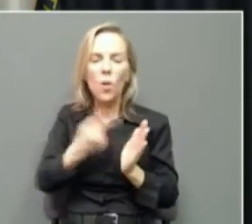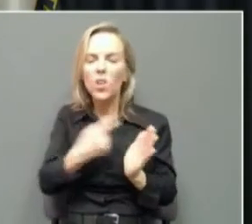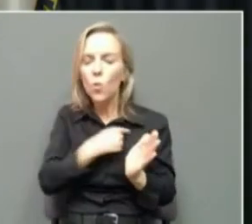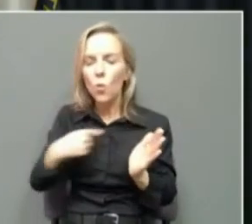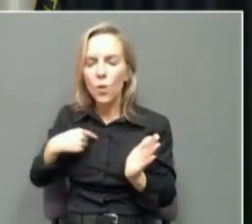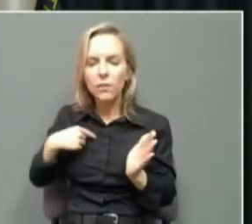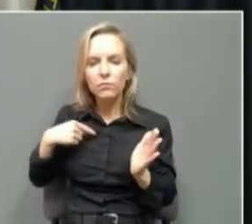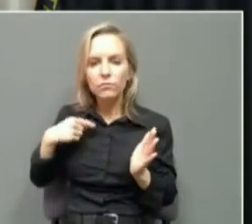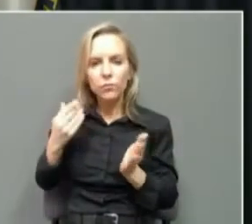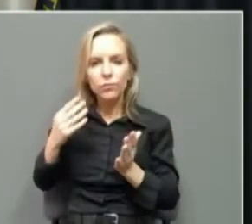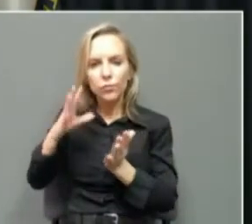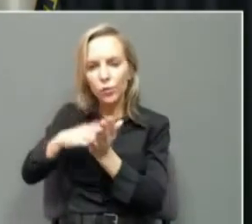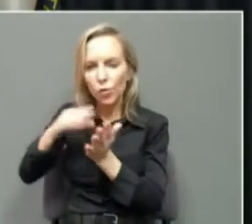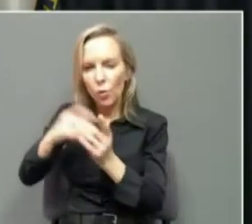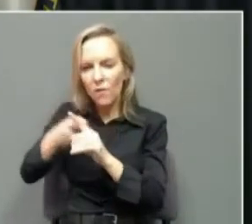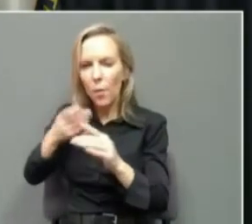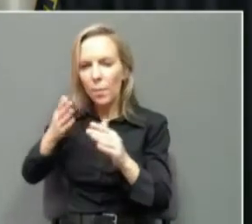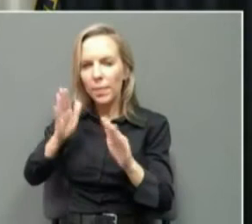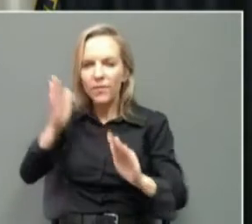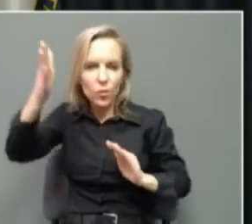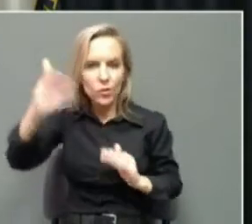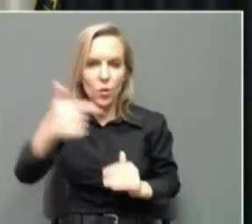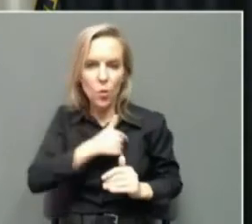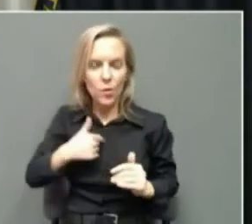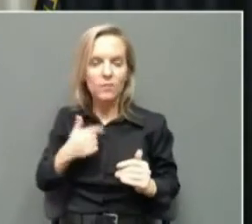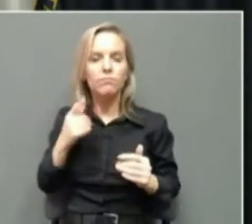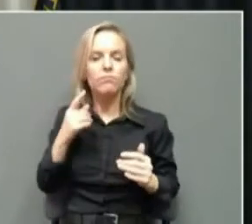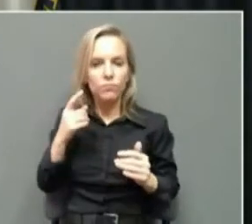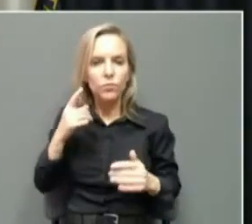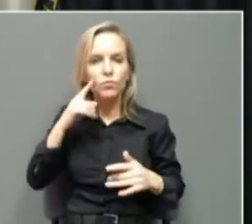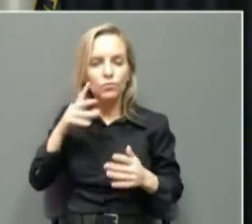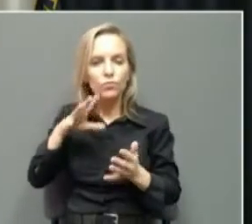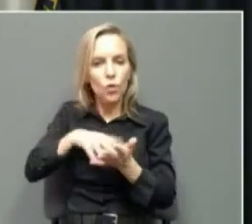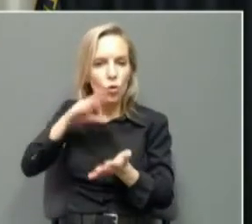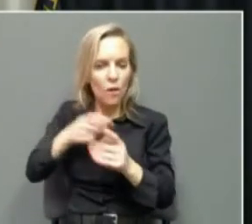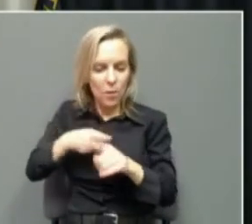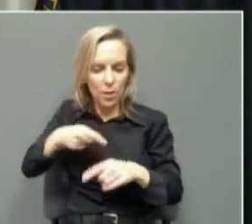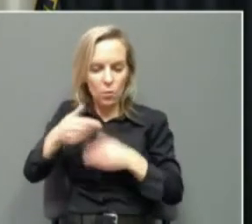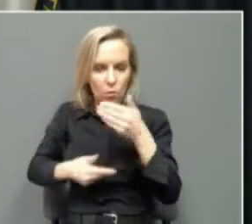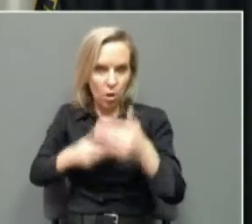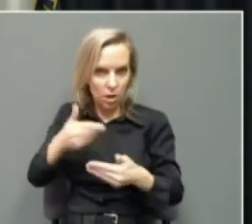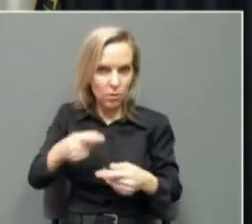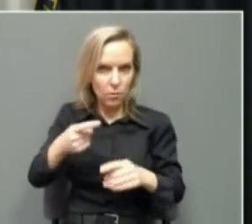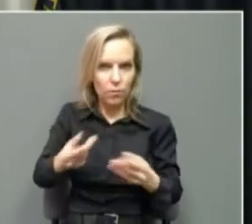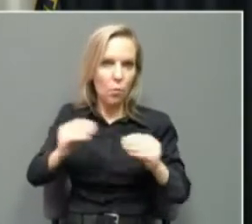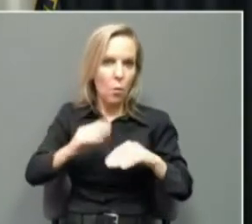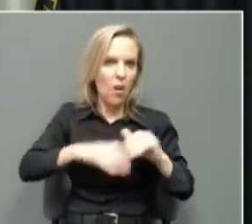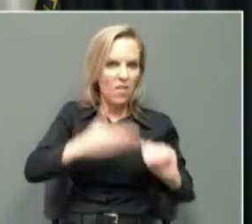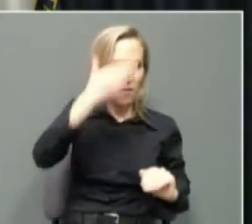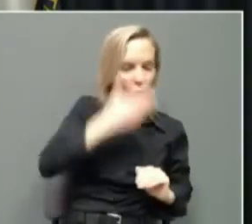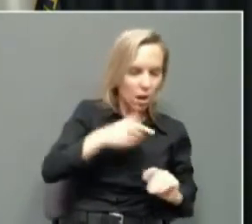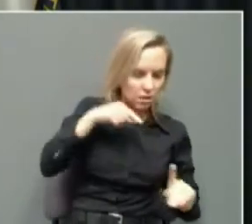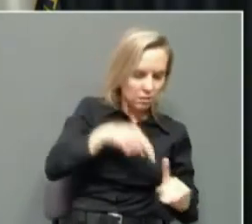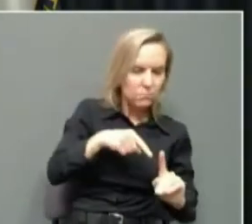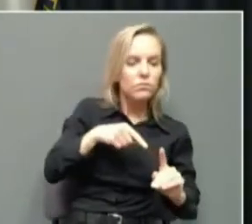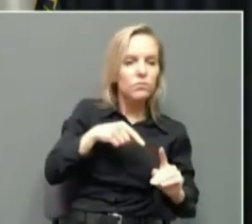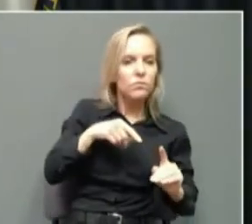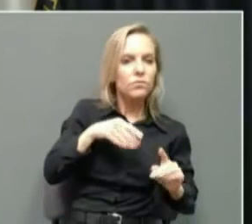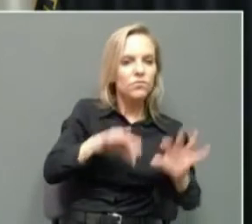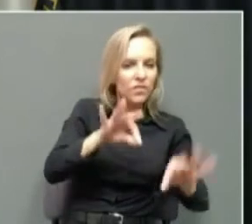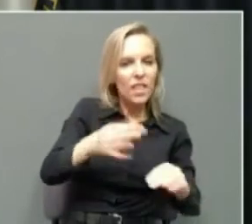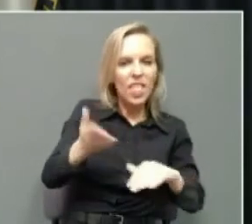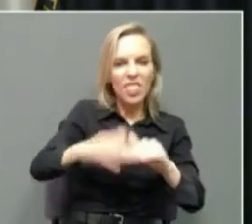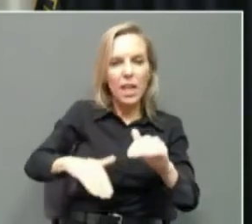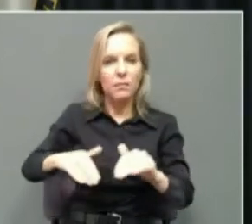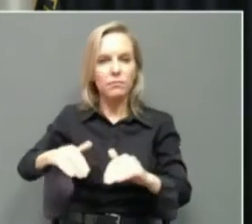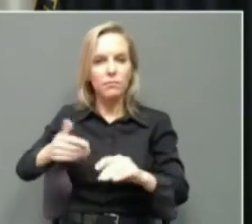future. So what I think we'll see is, as we're doing this process, more on the front end and a lot less on the back end.